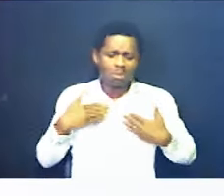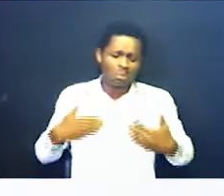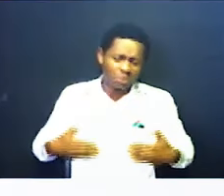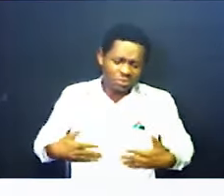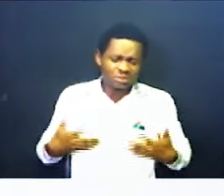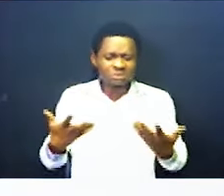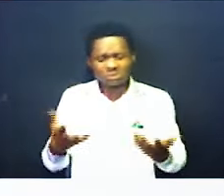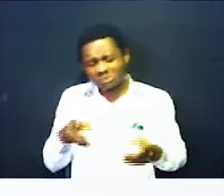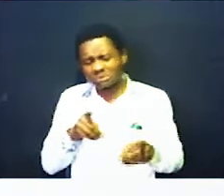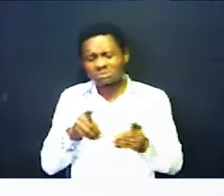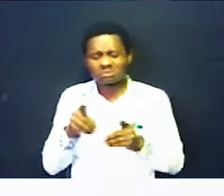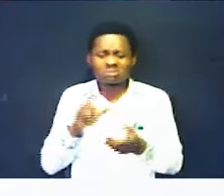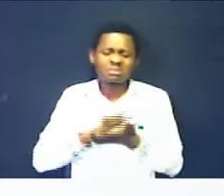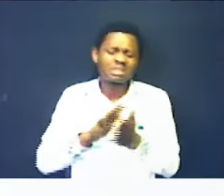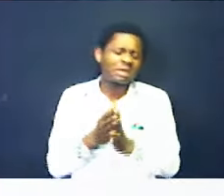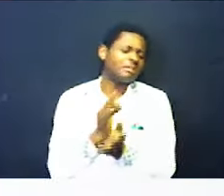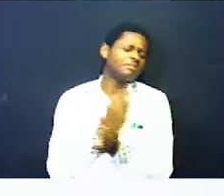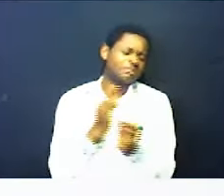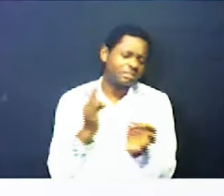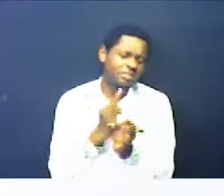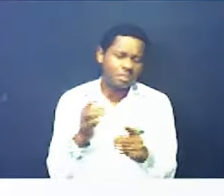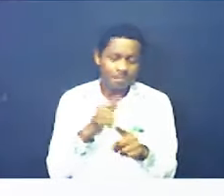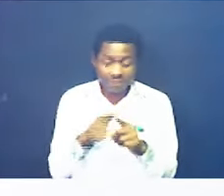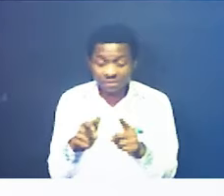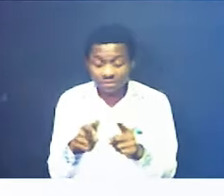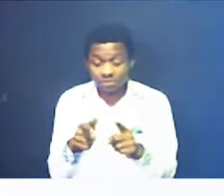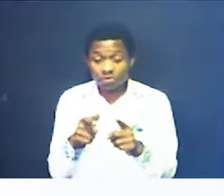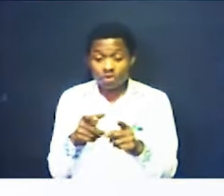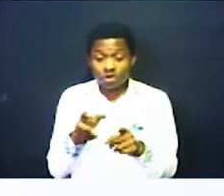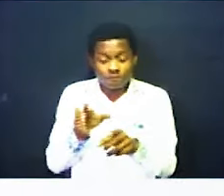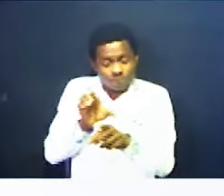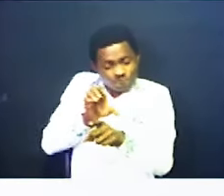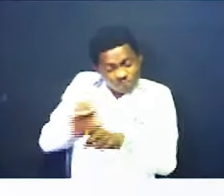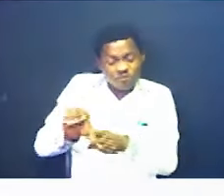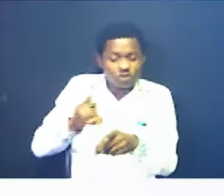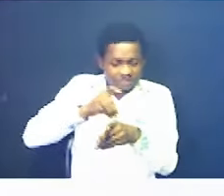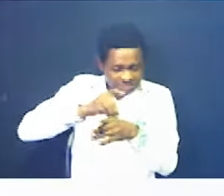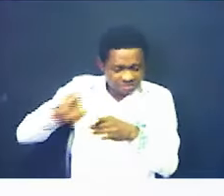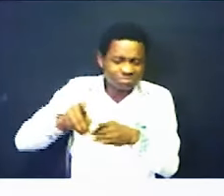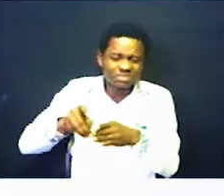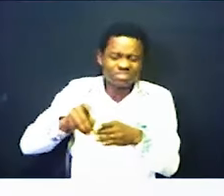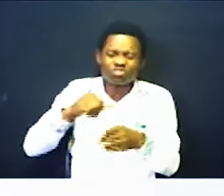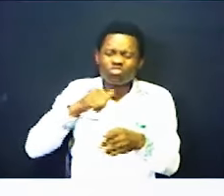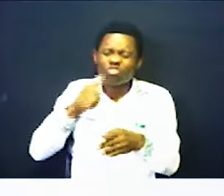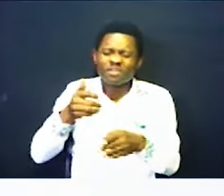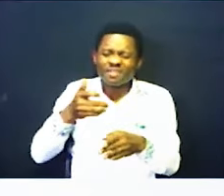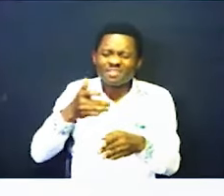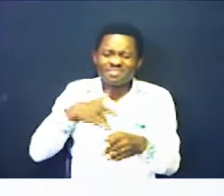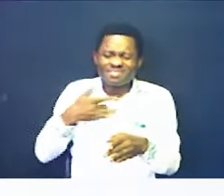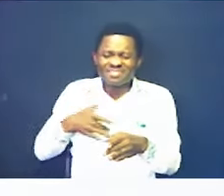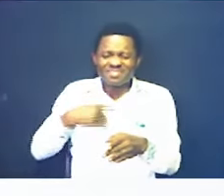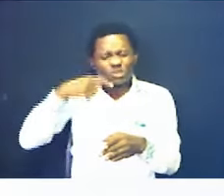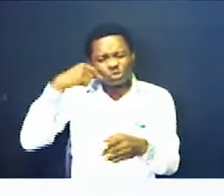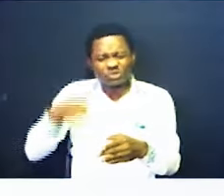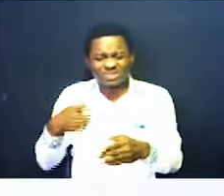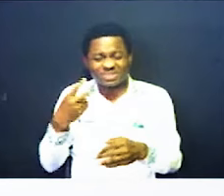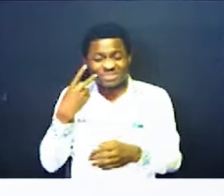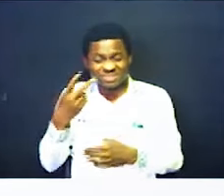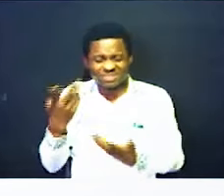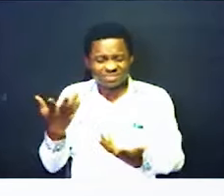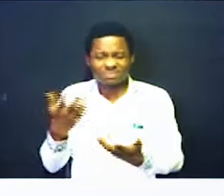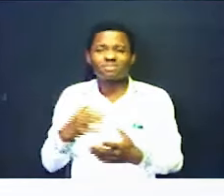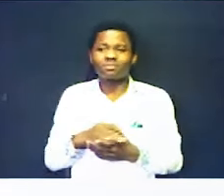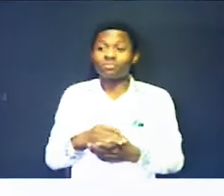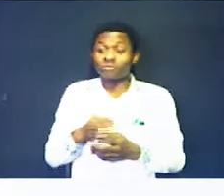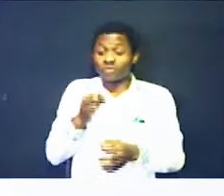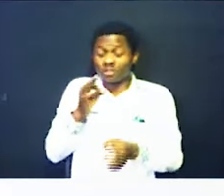sometimes to do what it wants. But crucify it on the cross. Whilst you crucify it,